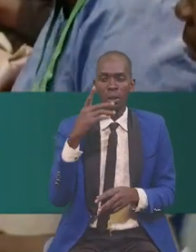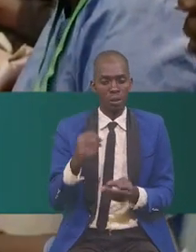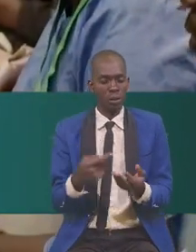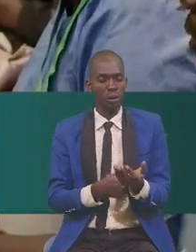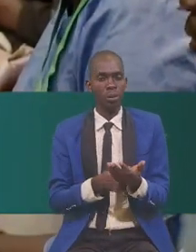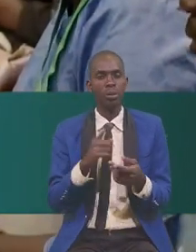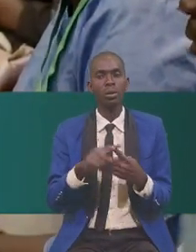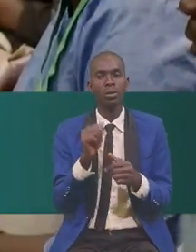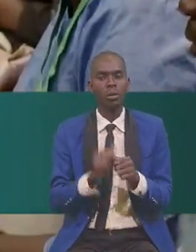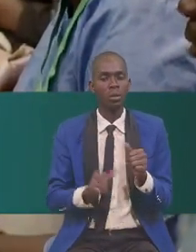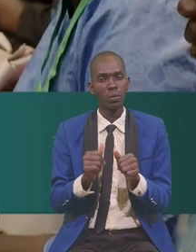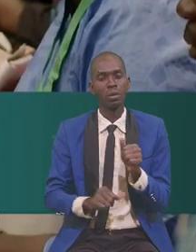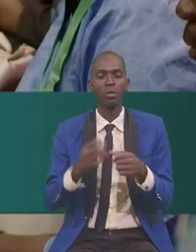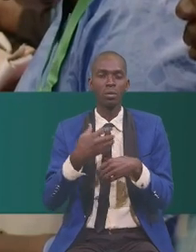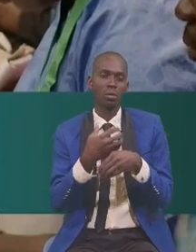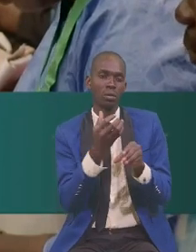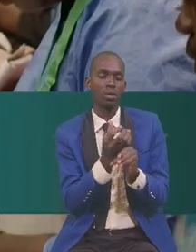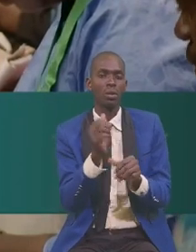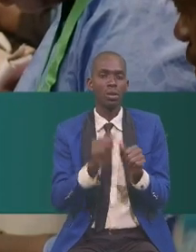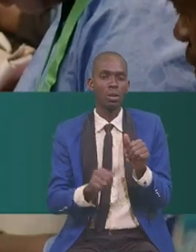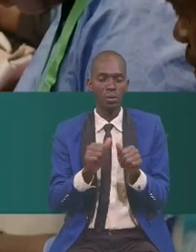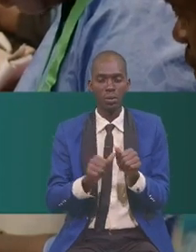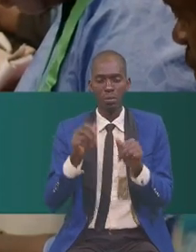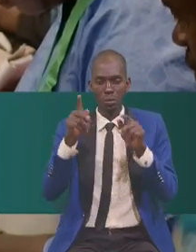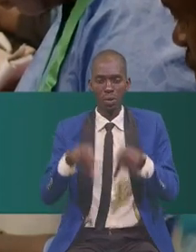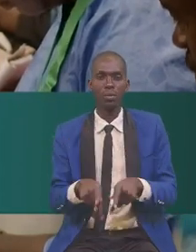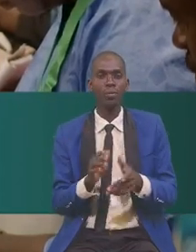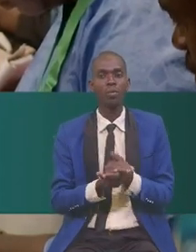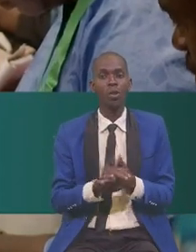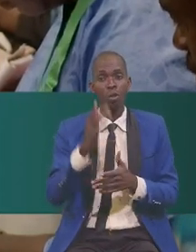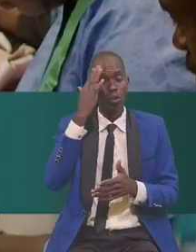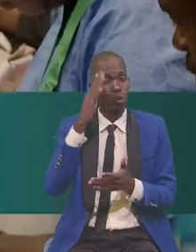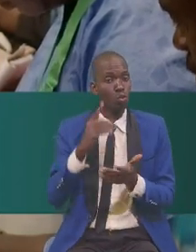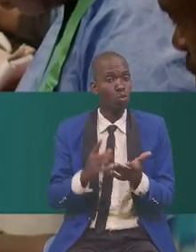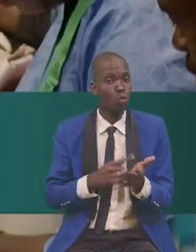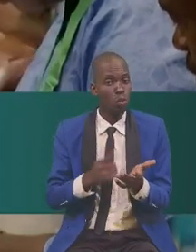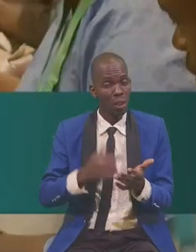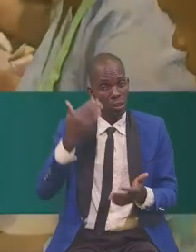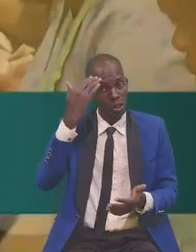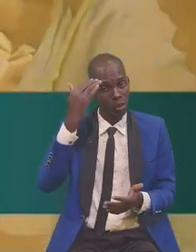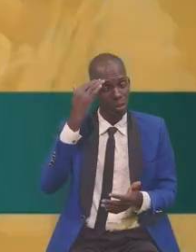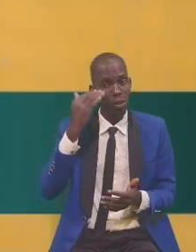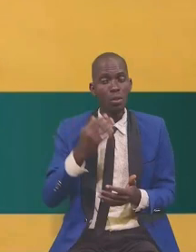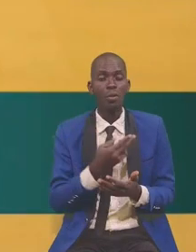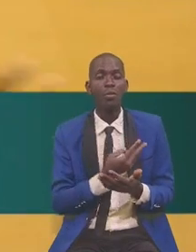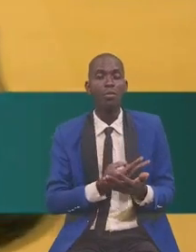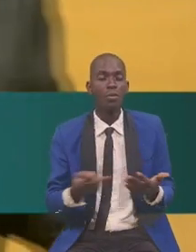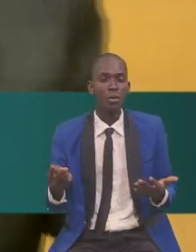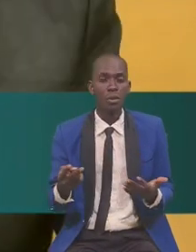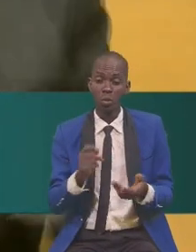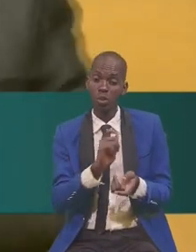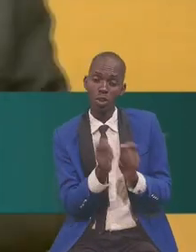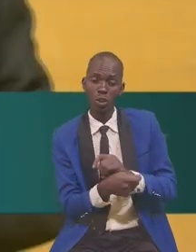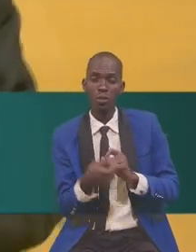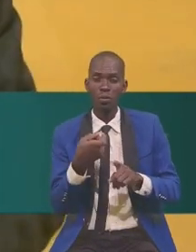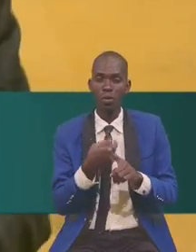creature. You understand that knowledge sometimes varies from year to year.